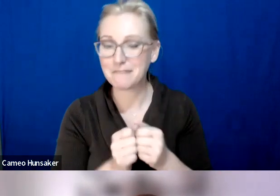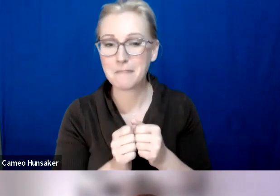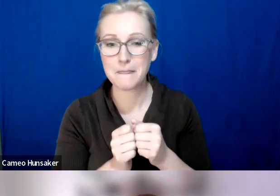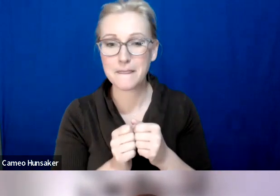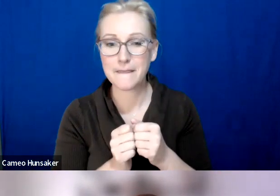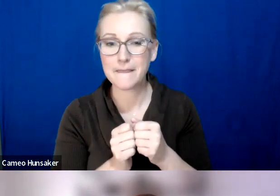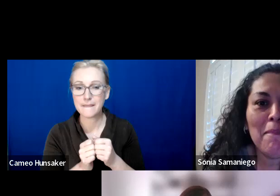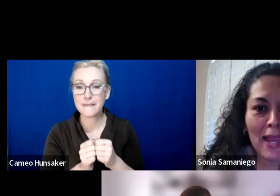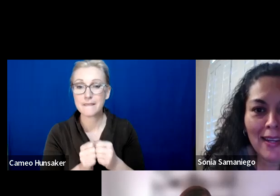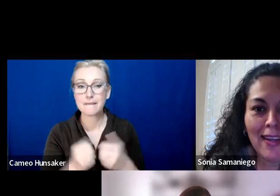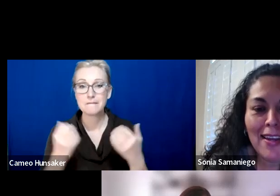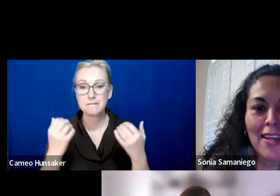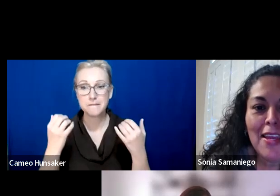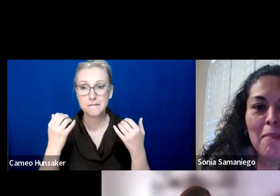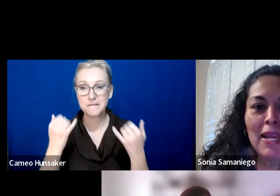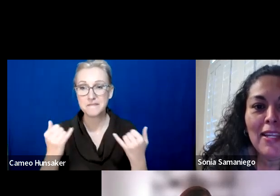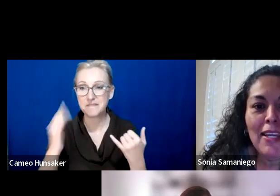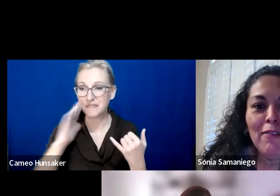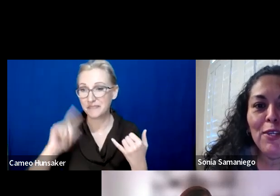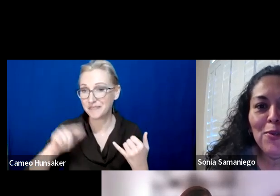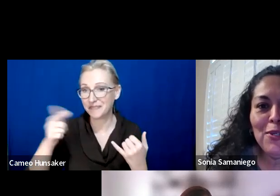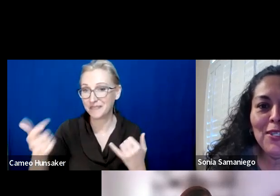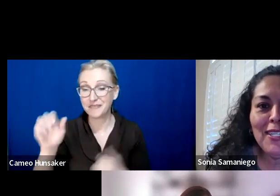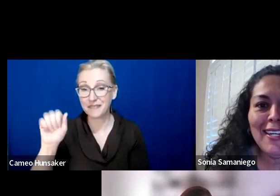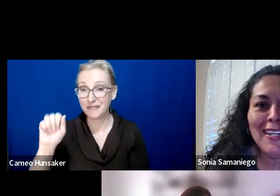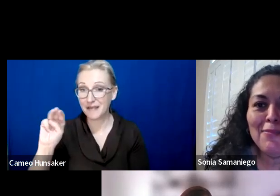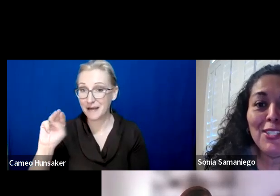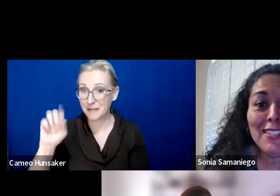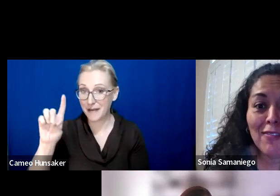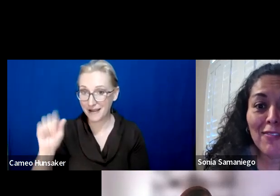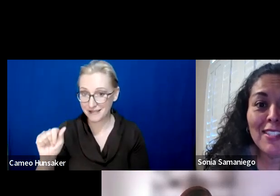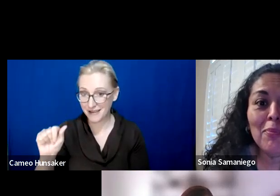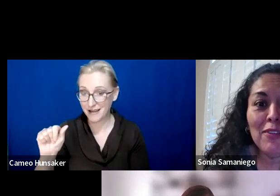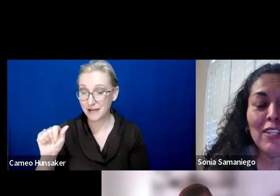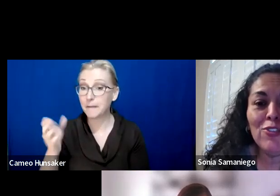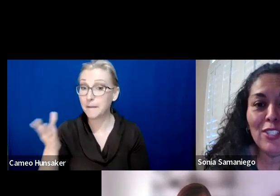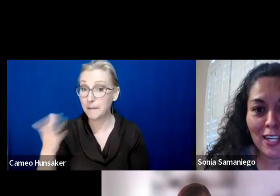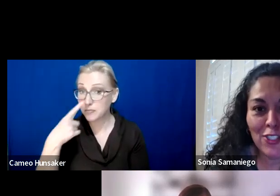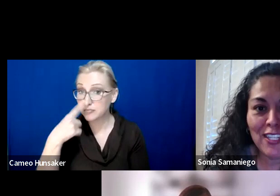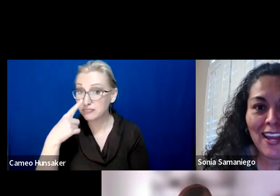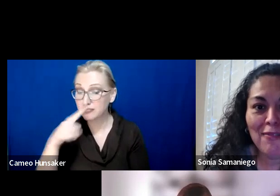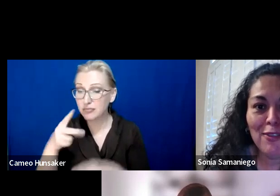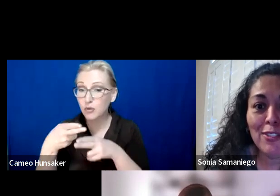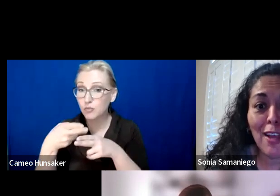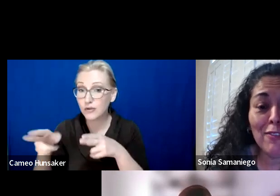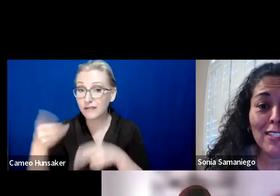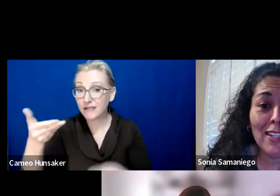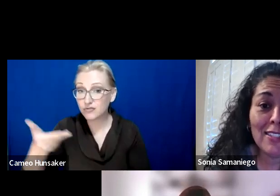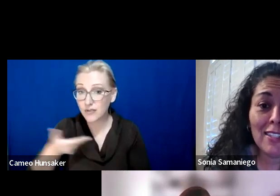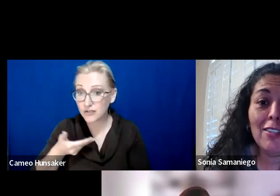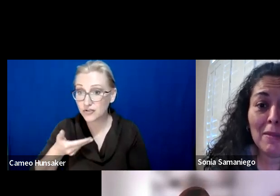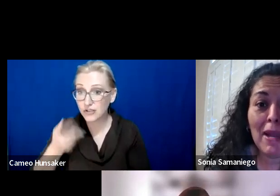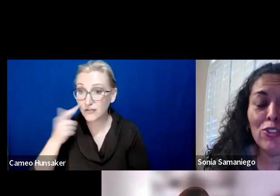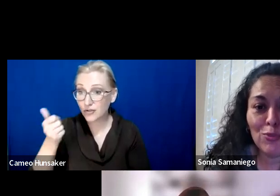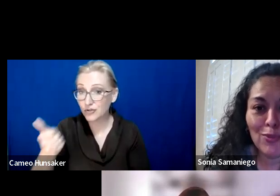going to hand it over to Amanda. Amanda, if you could just give us a brief introduction of yourself